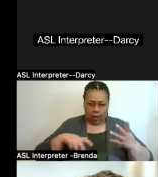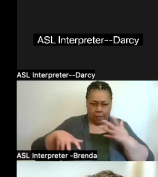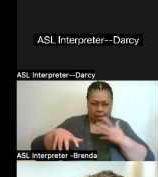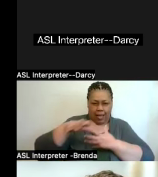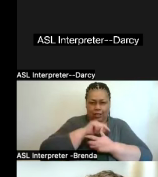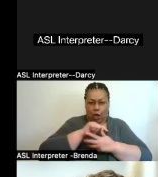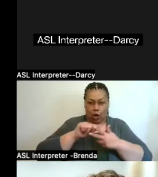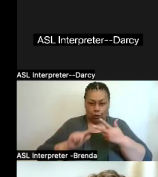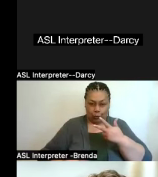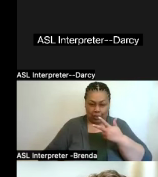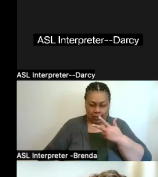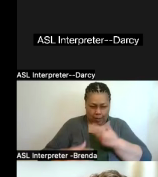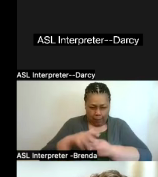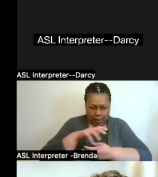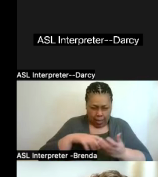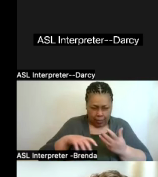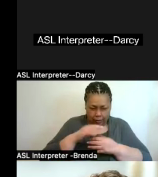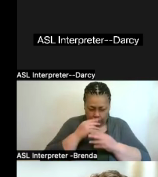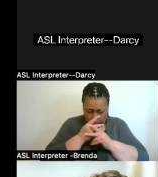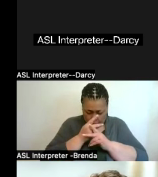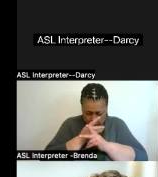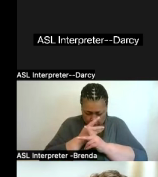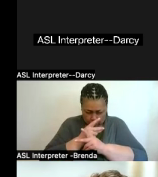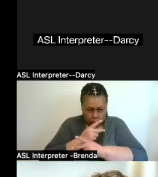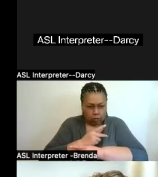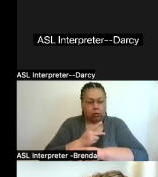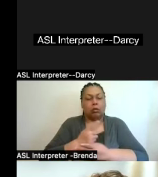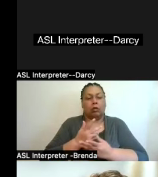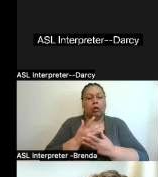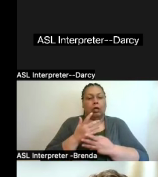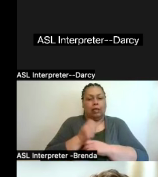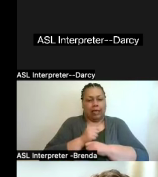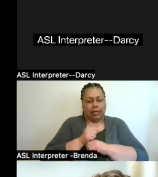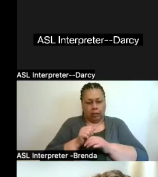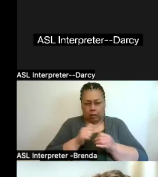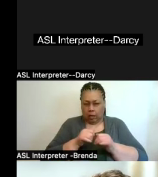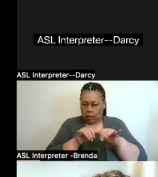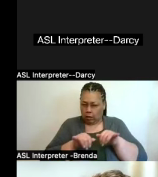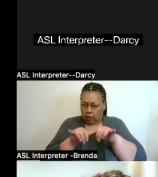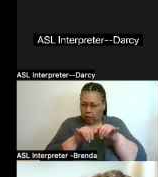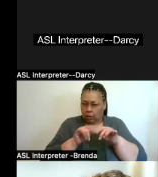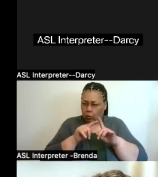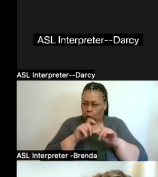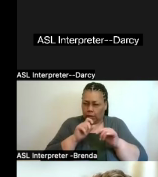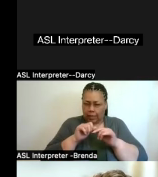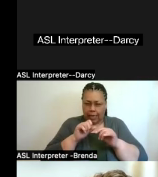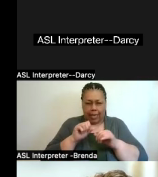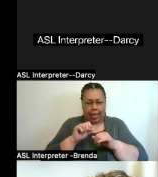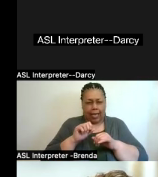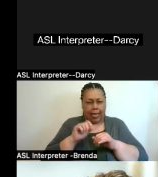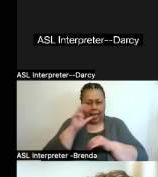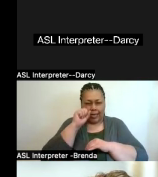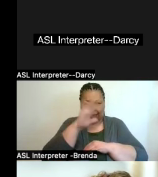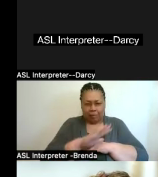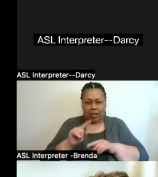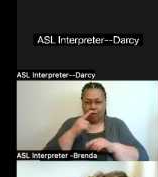of these algorithms in order to perform or to get a unified source estimate for its alerts. And